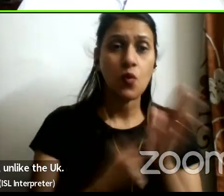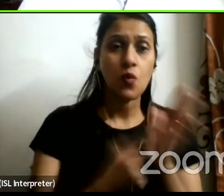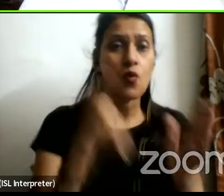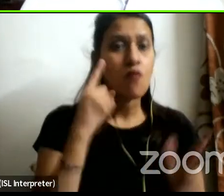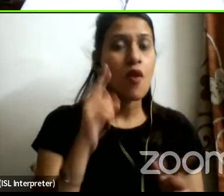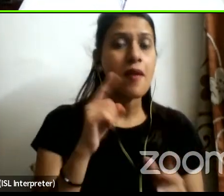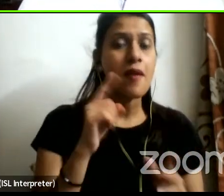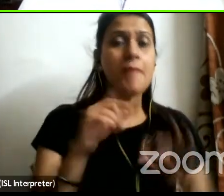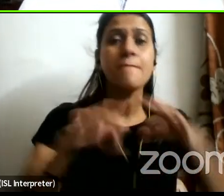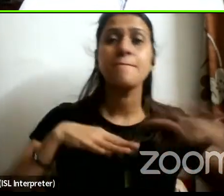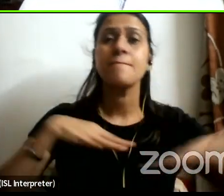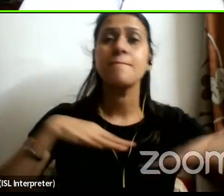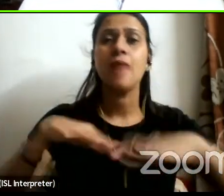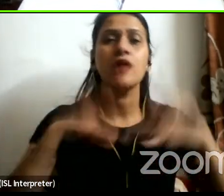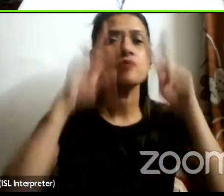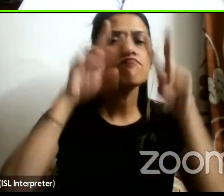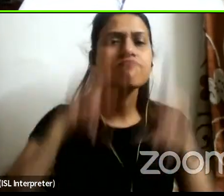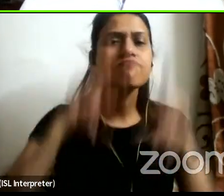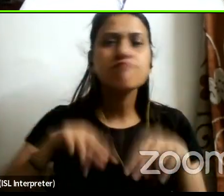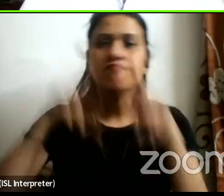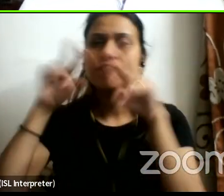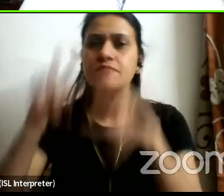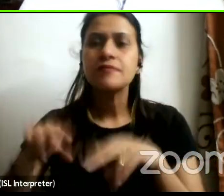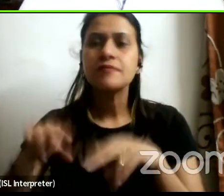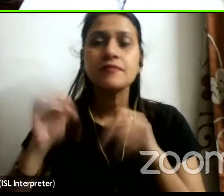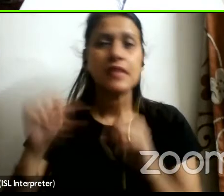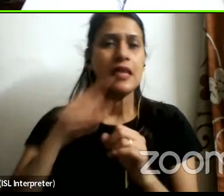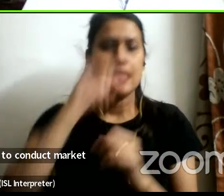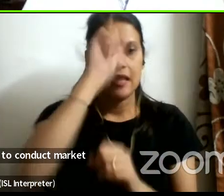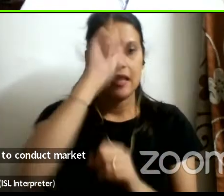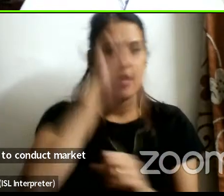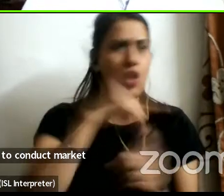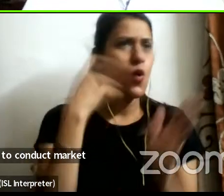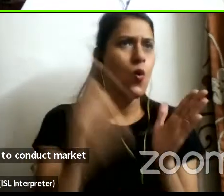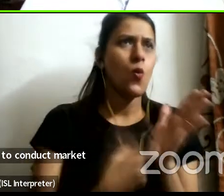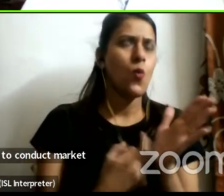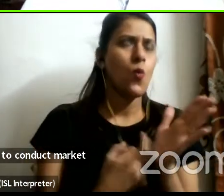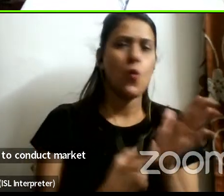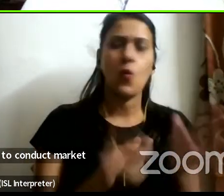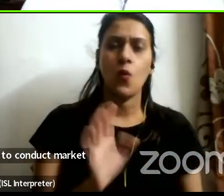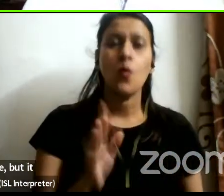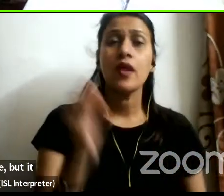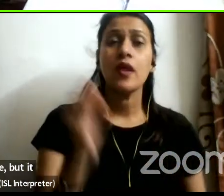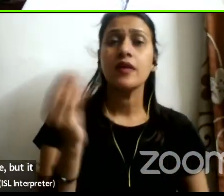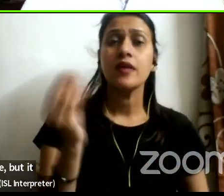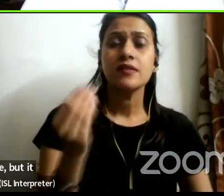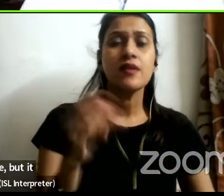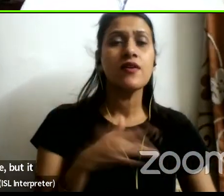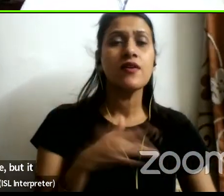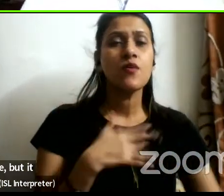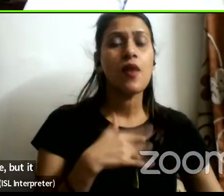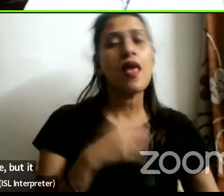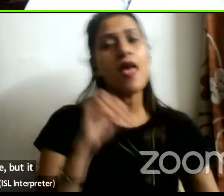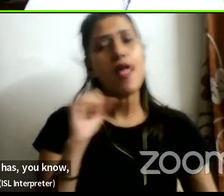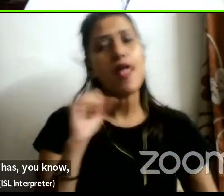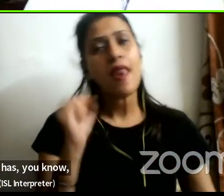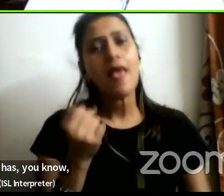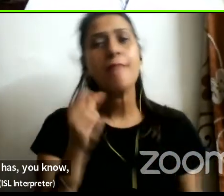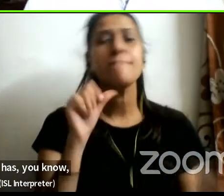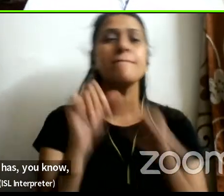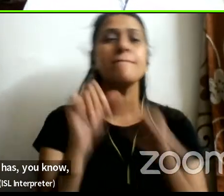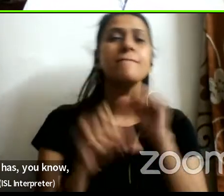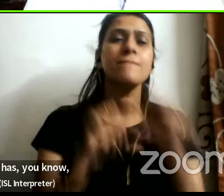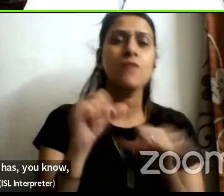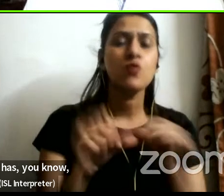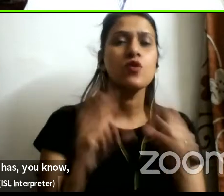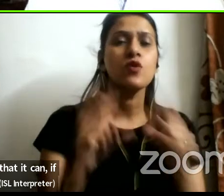studies. India does not have a mandate, but it has some kind of an enabling provision that it can, if it wants